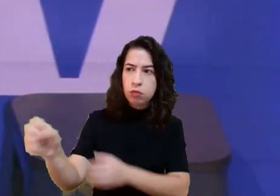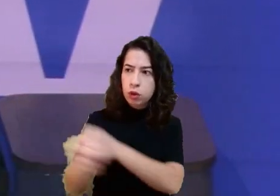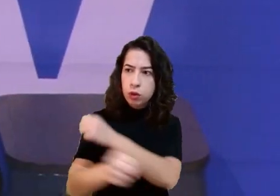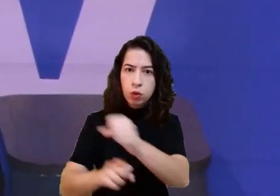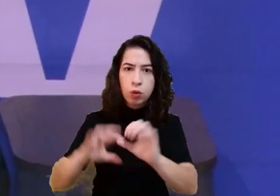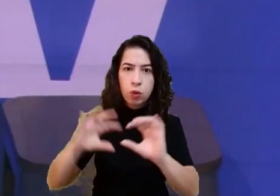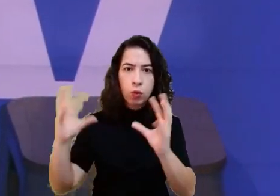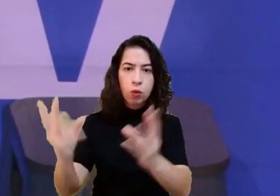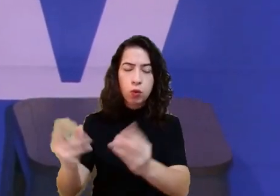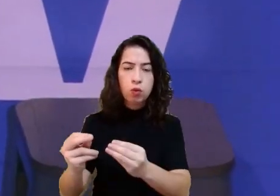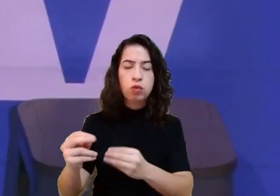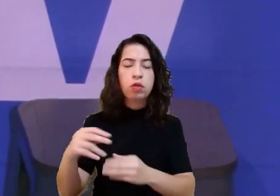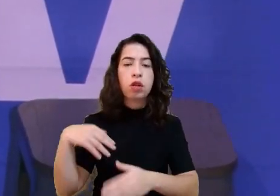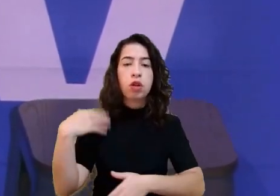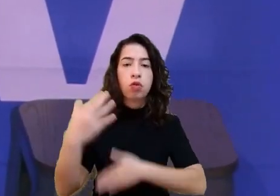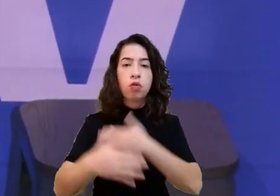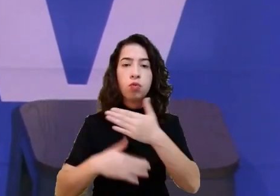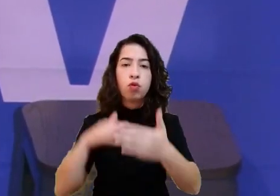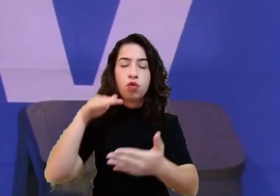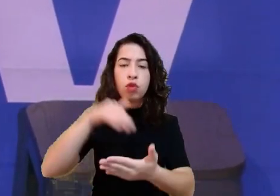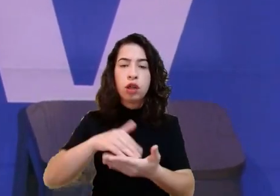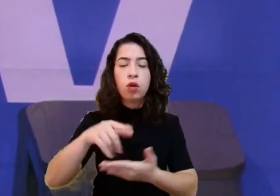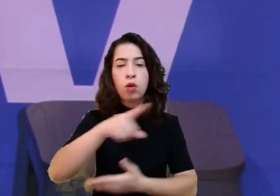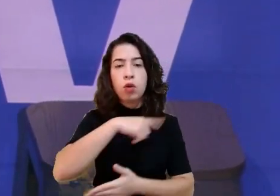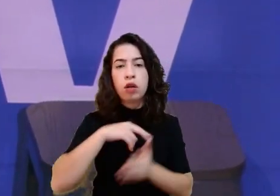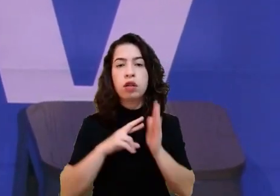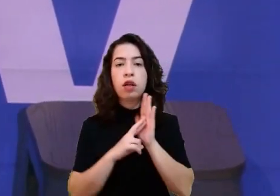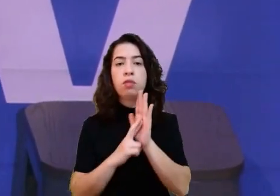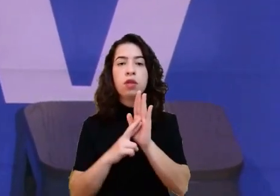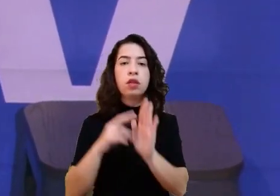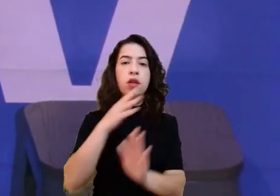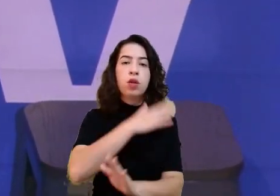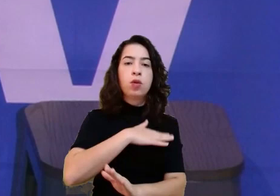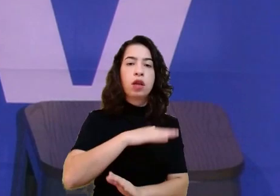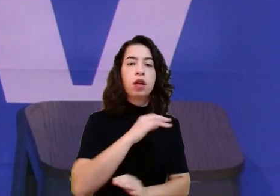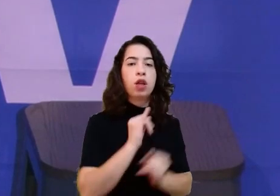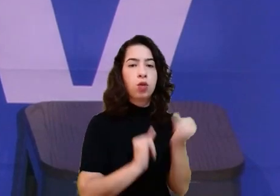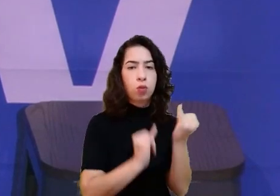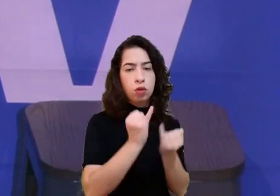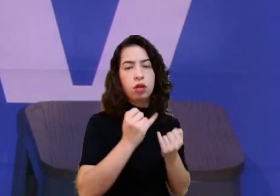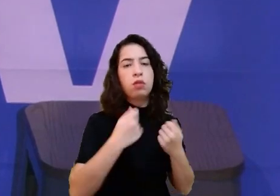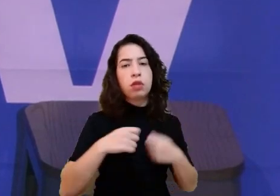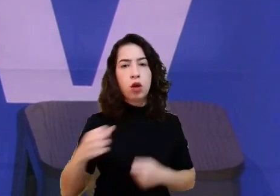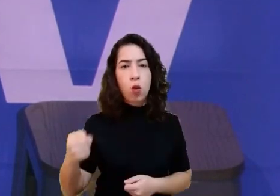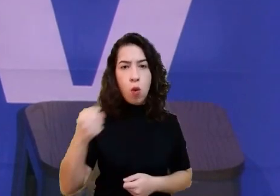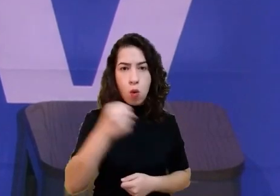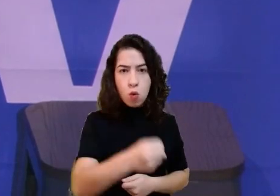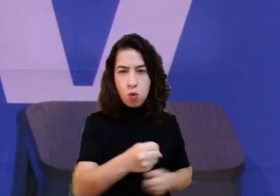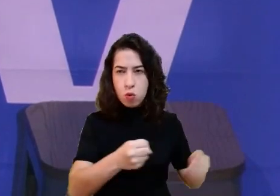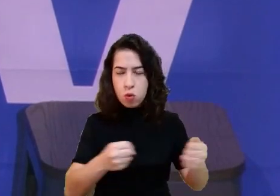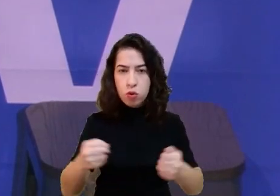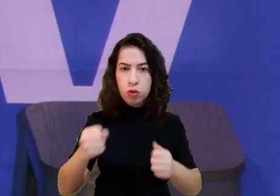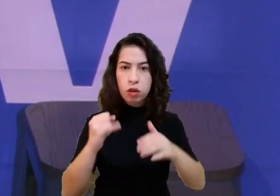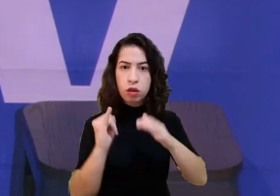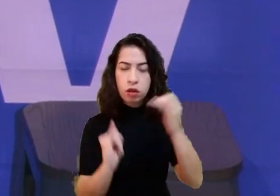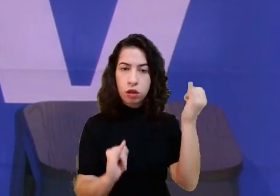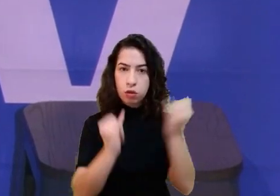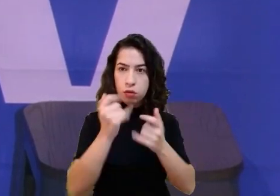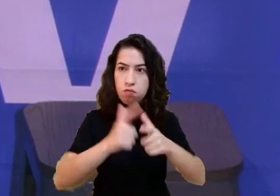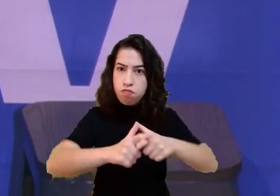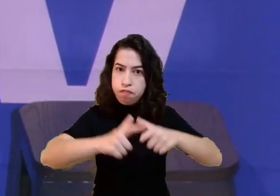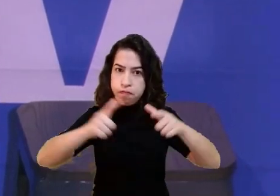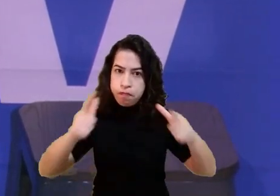day, we represent the industry. So I have to put large industries and